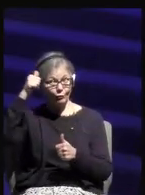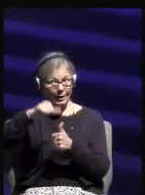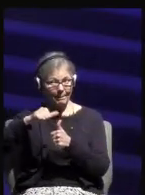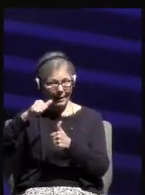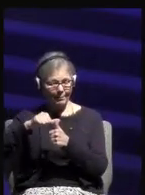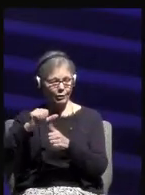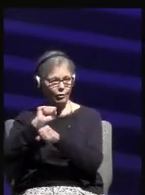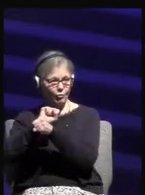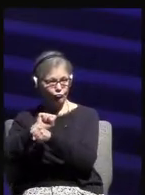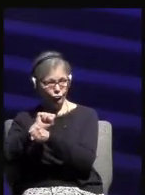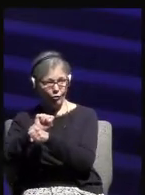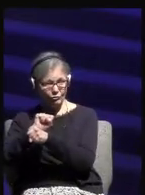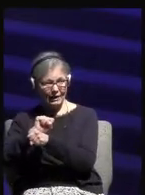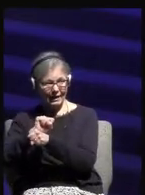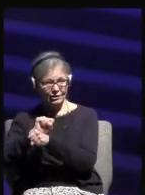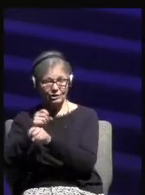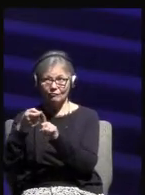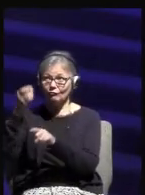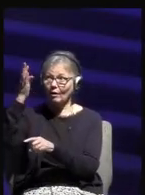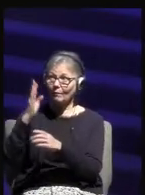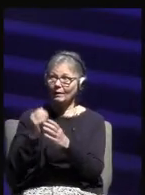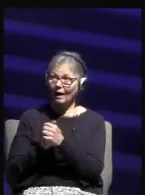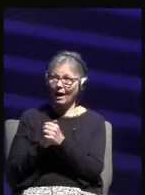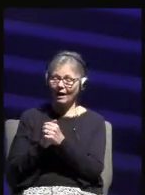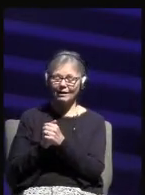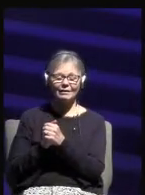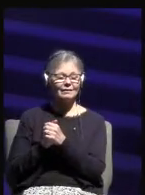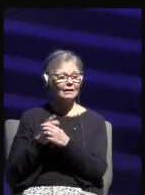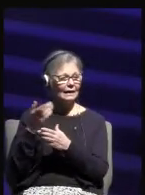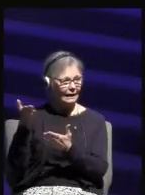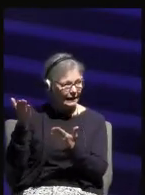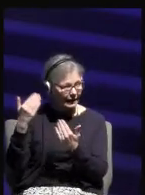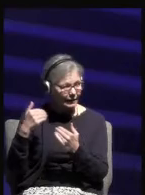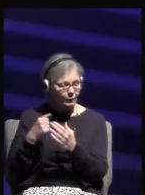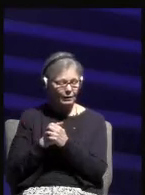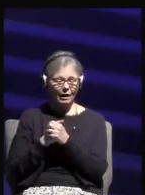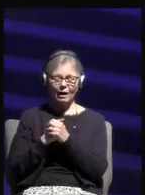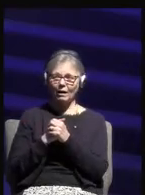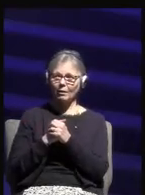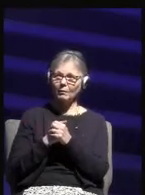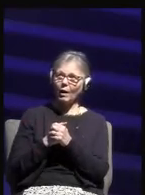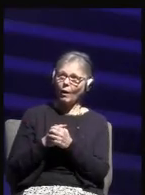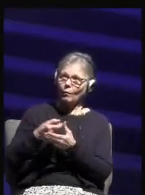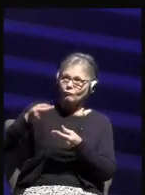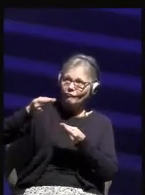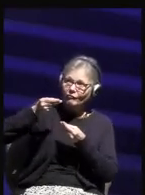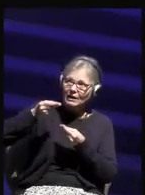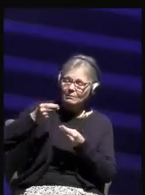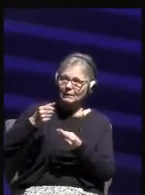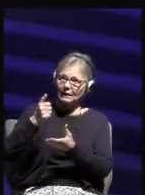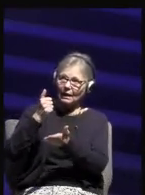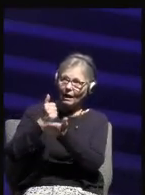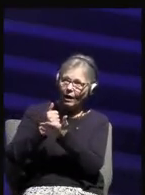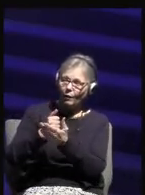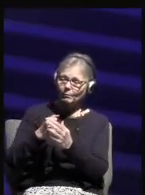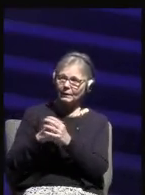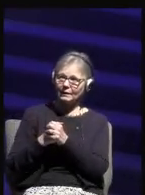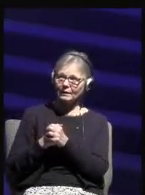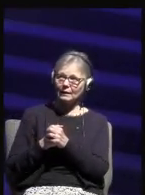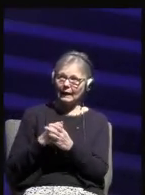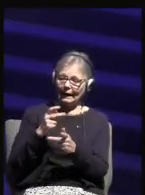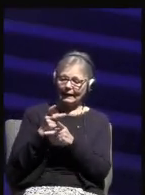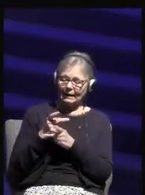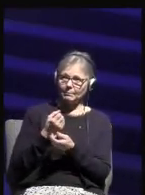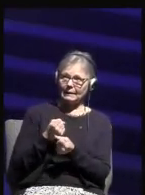today. We need to have that place that we can find provision and find safety, and we can